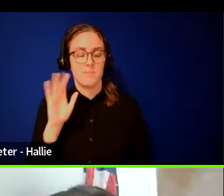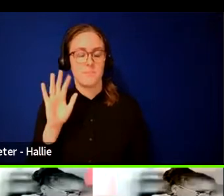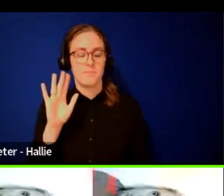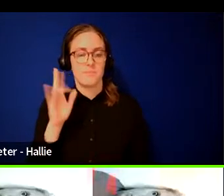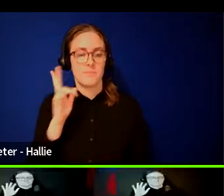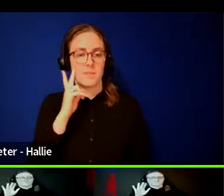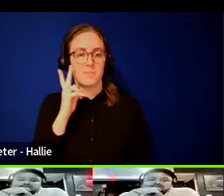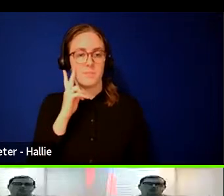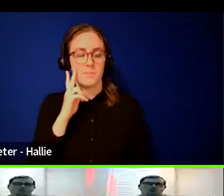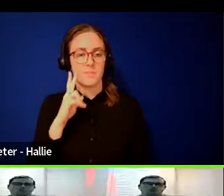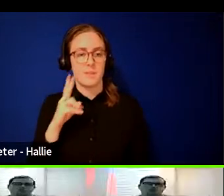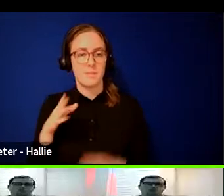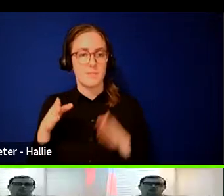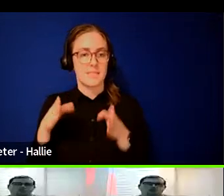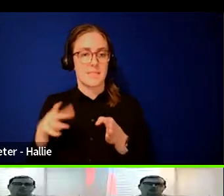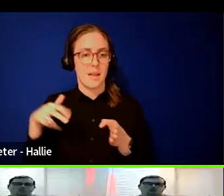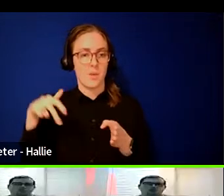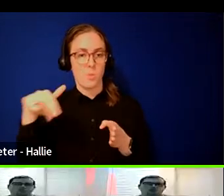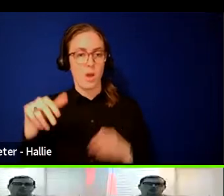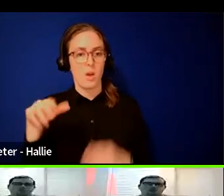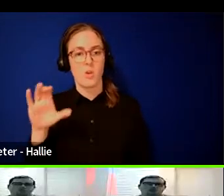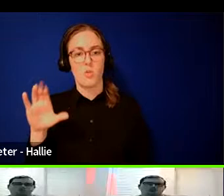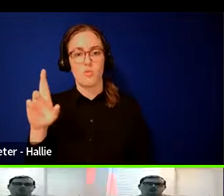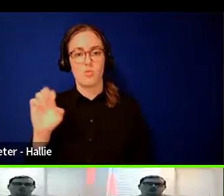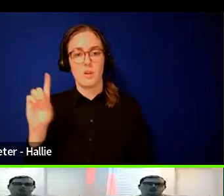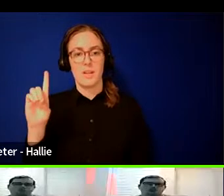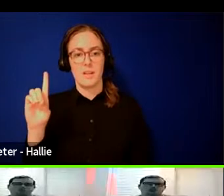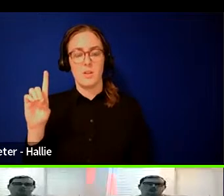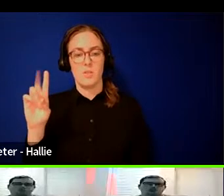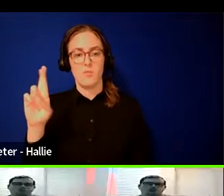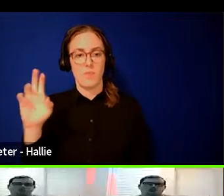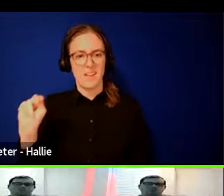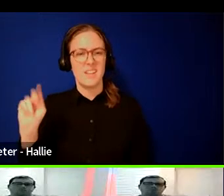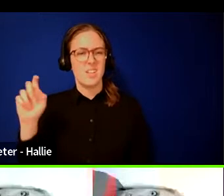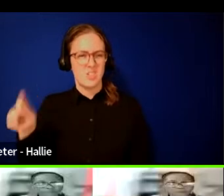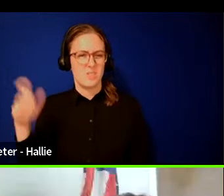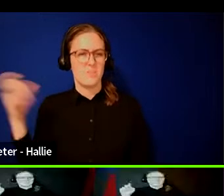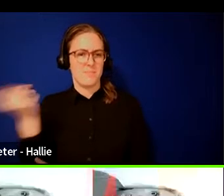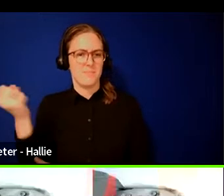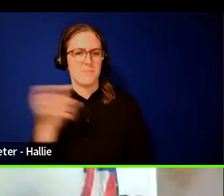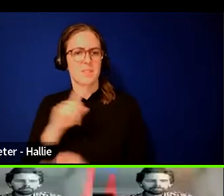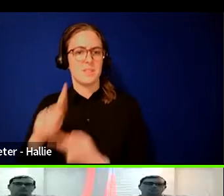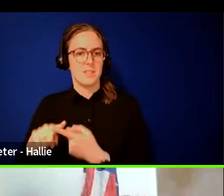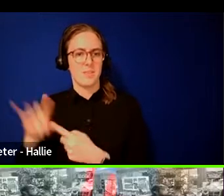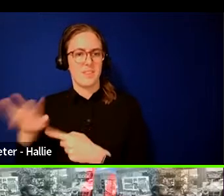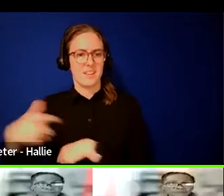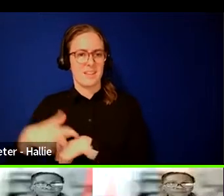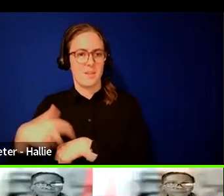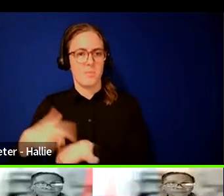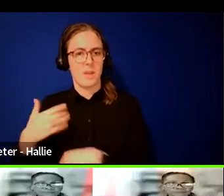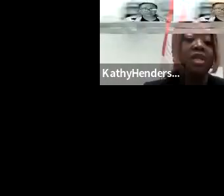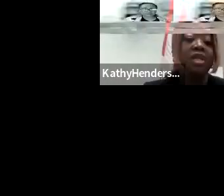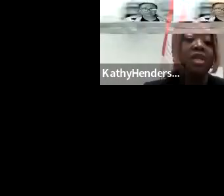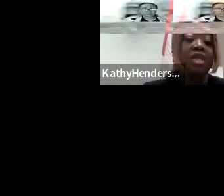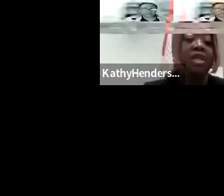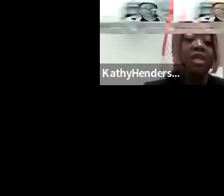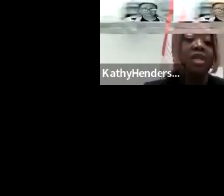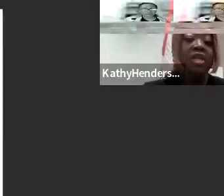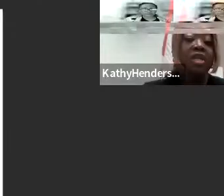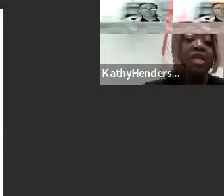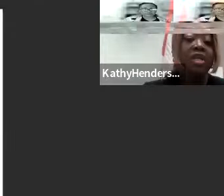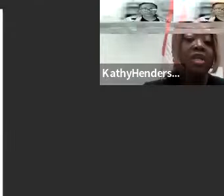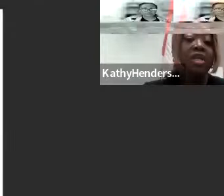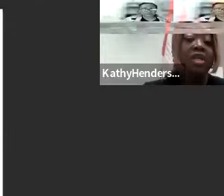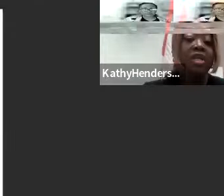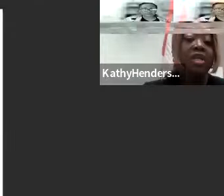let's see, the Sidewalk Cafe, the Crooked Run should be tabled until such time as we've had an opportunity to hear from